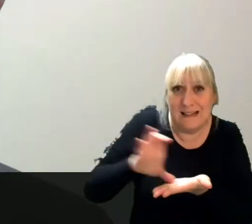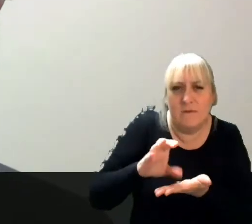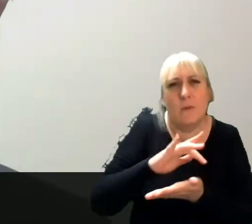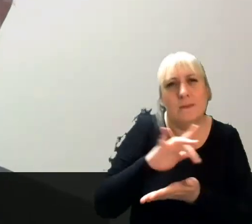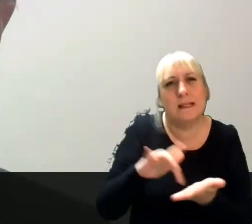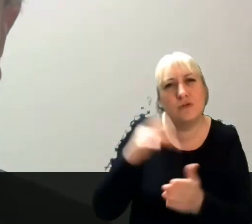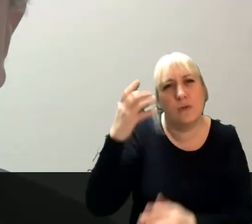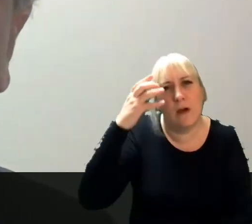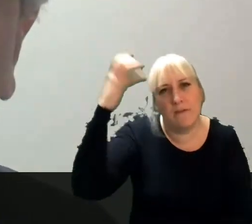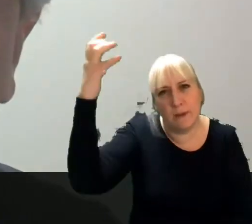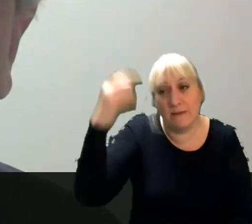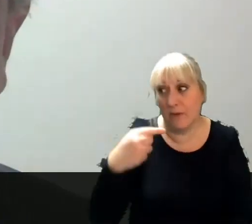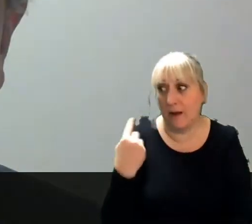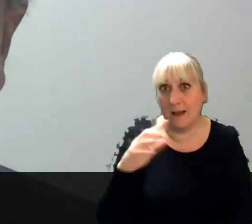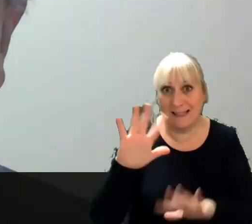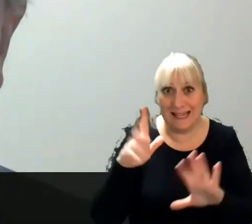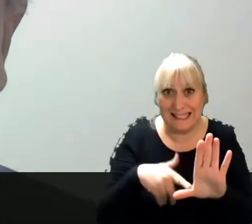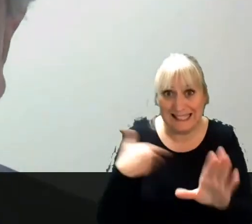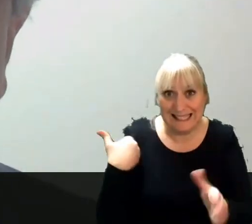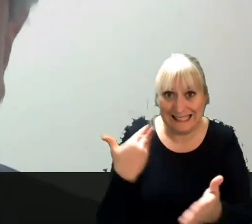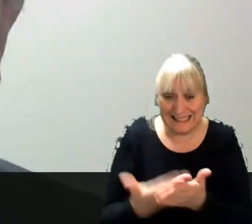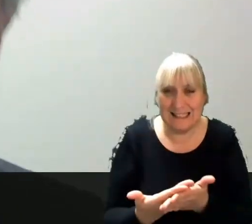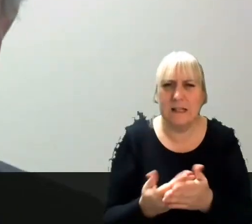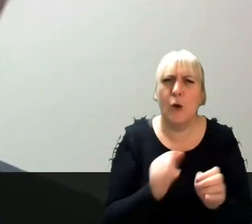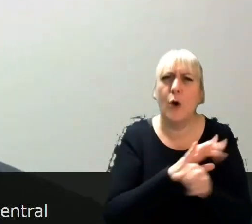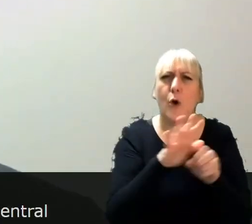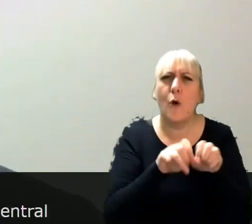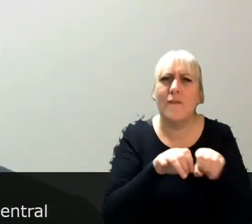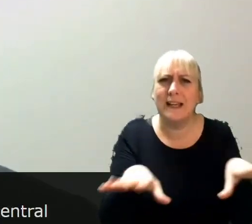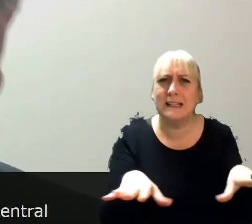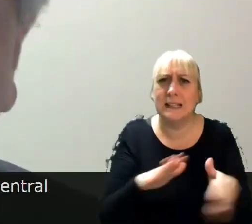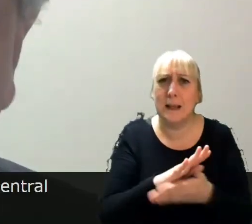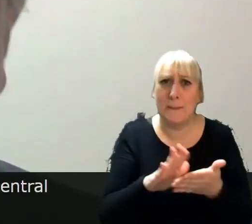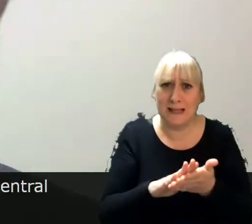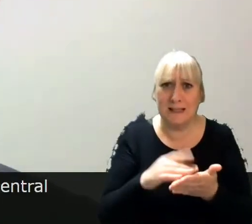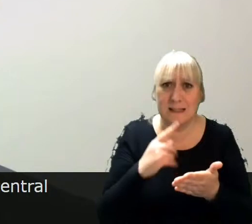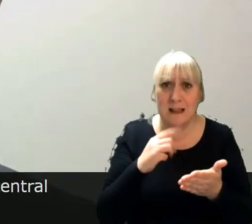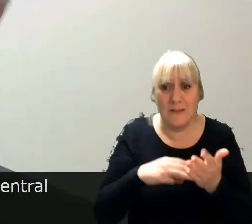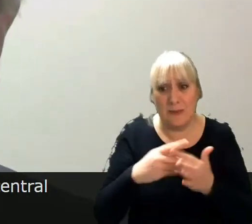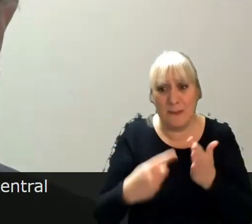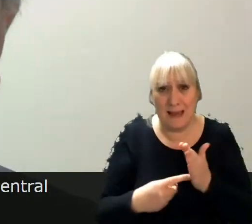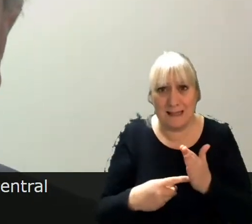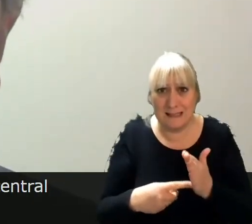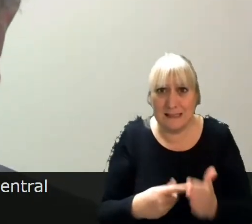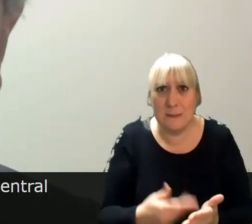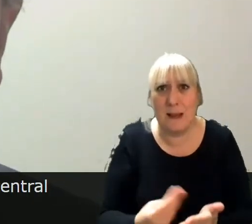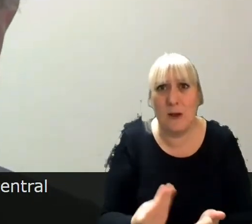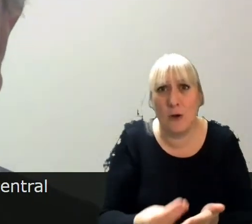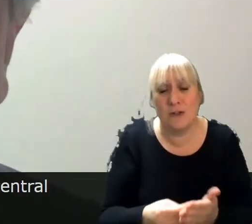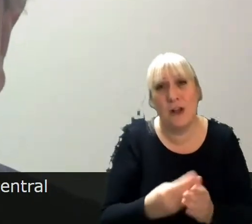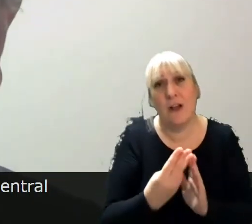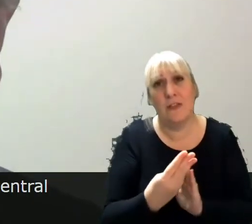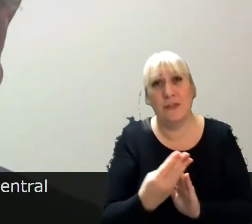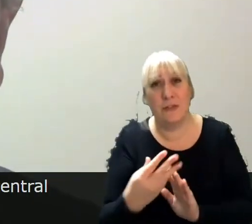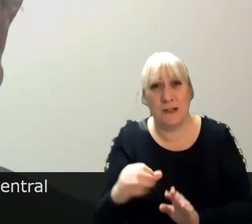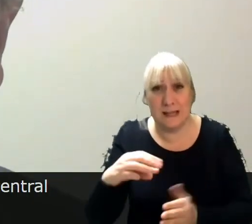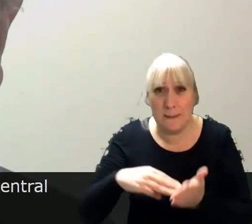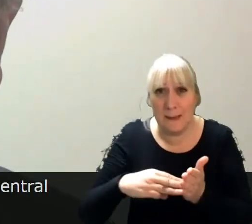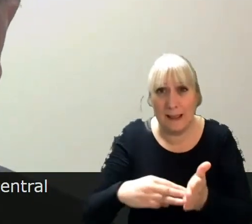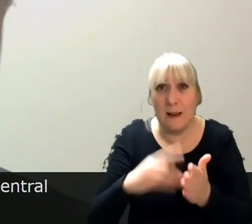last 10 years. COVID has cost the Met £34 million. Again, money the government is simply refusing to give